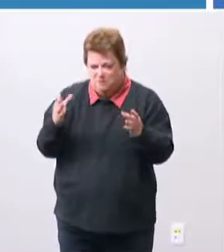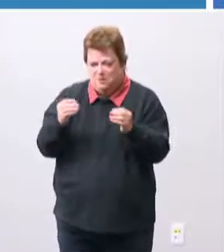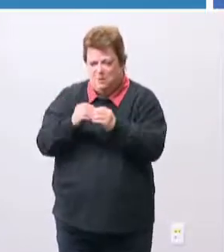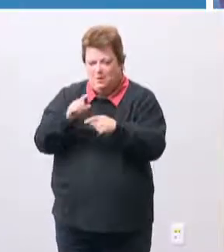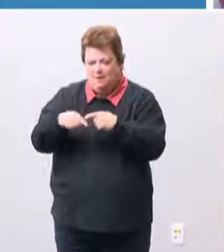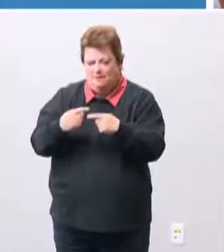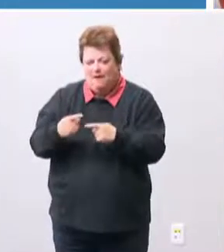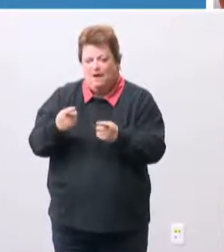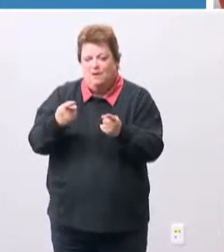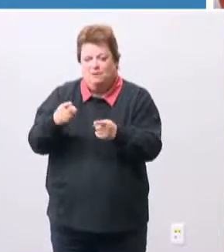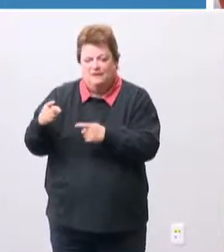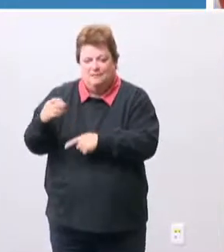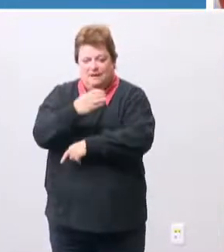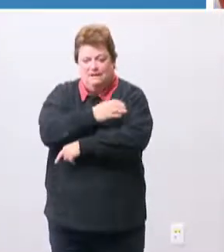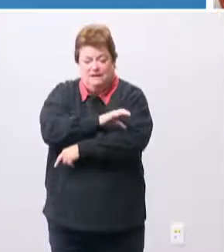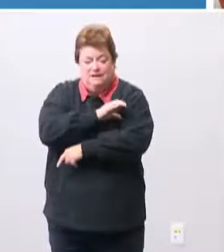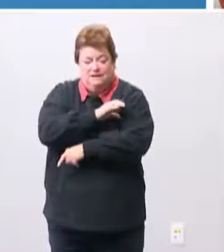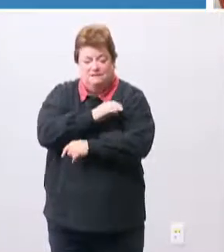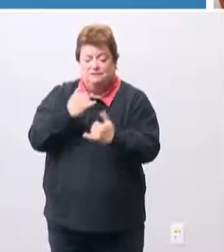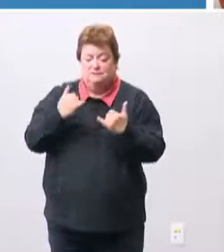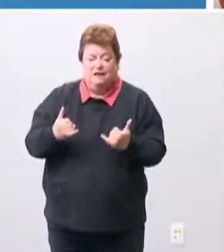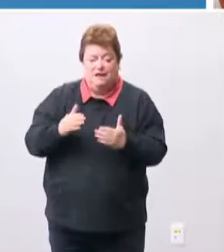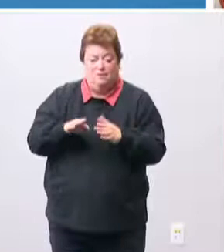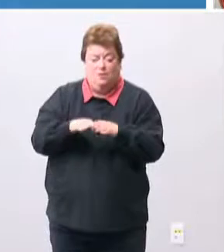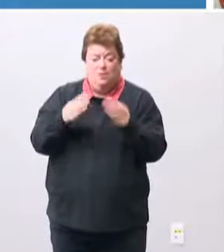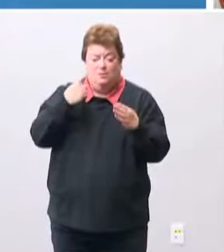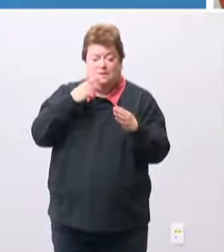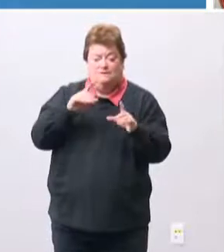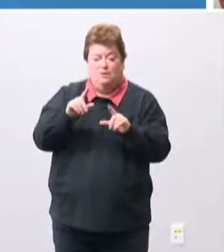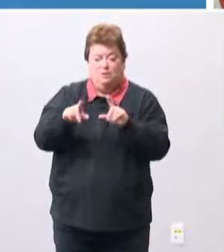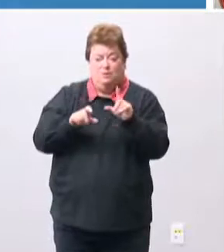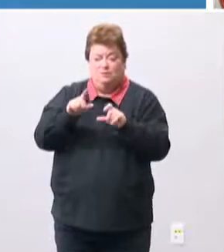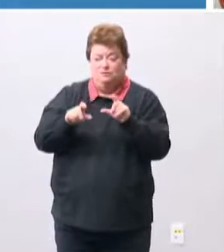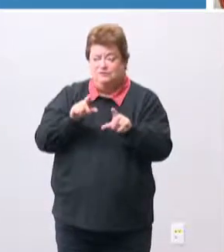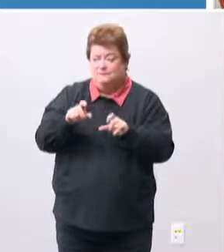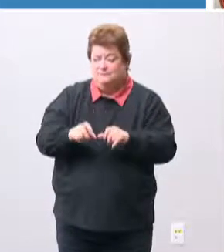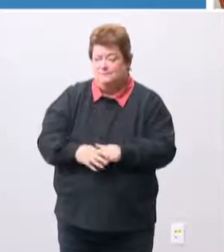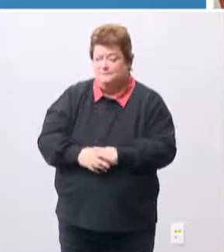clinics. And with that, we'll take any questions.